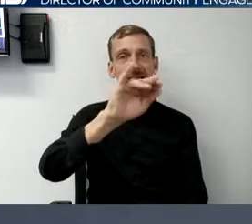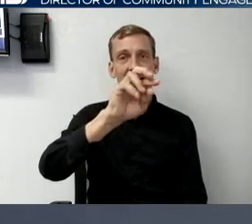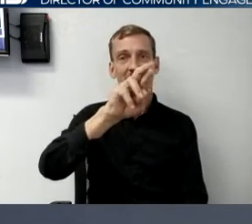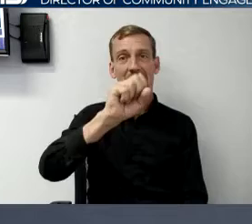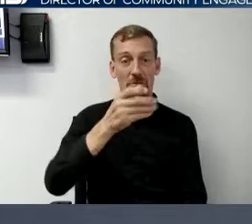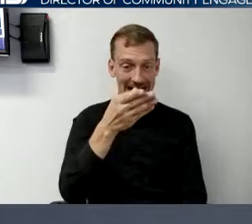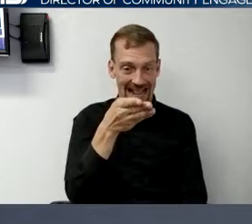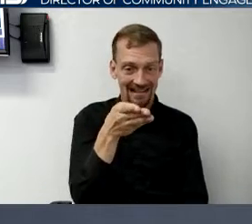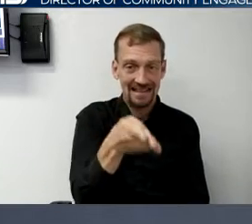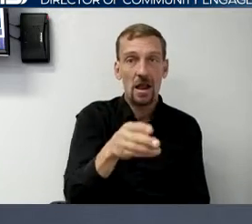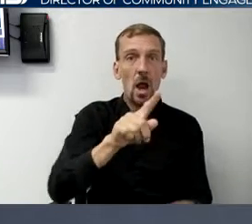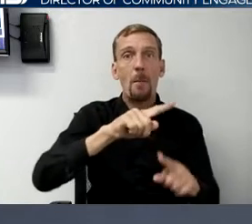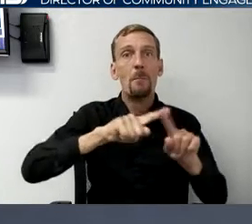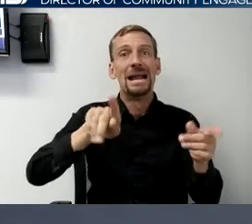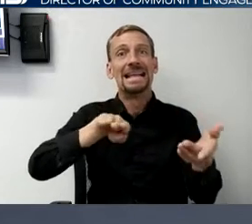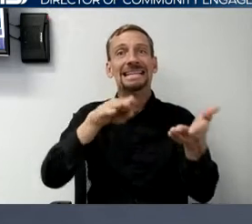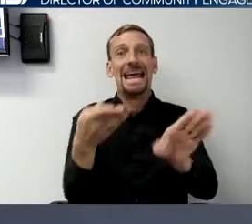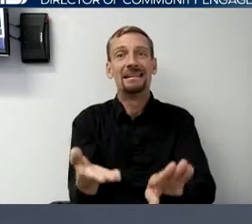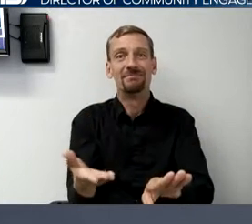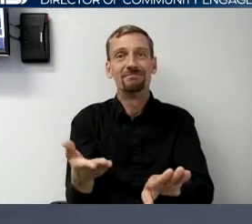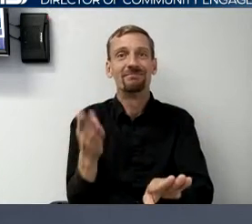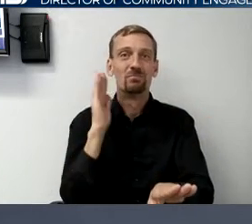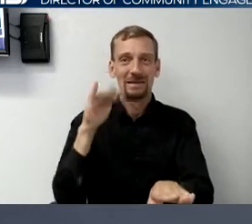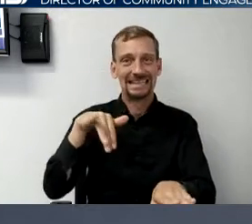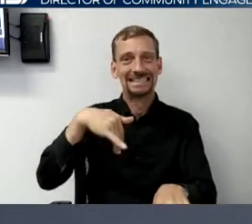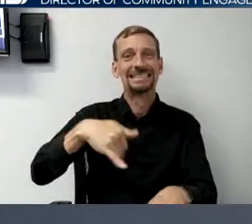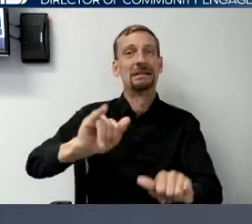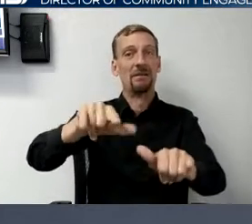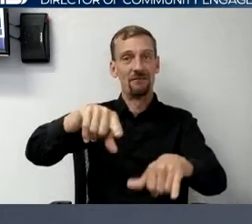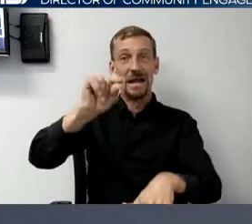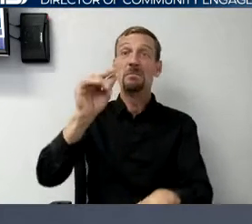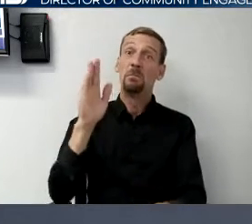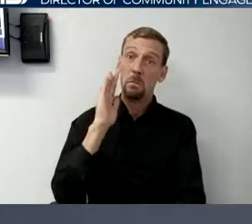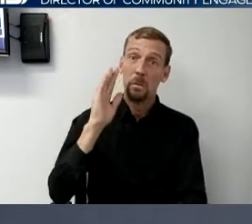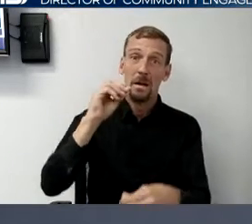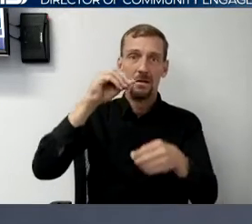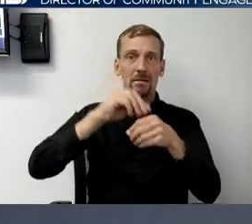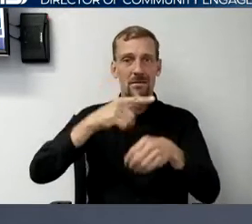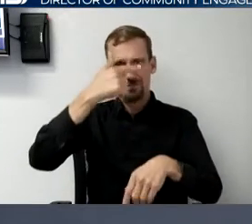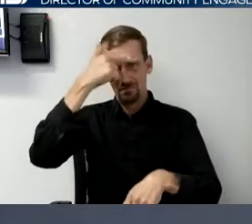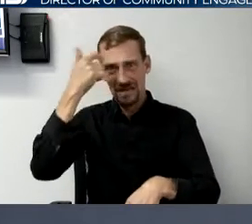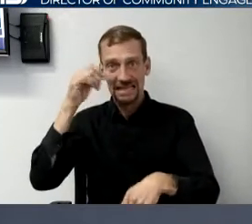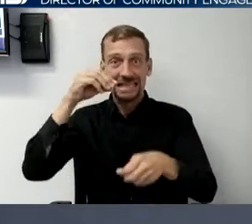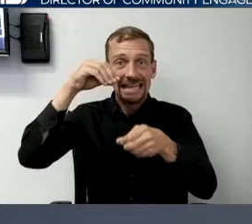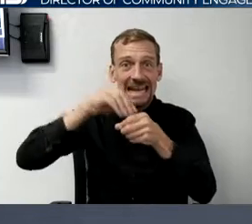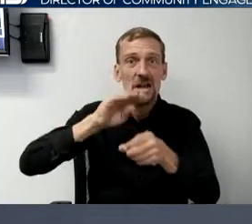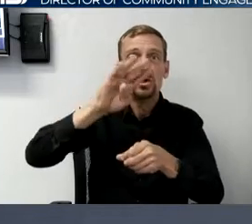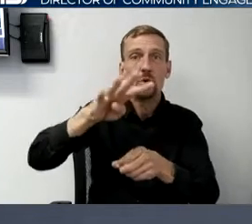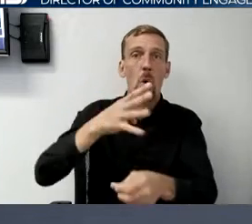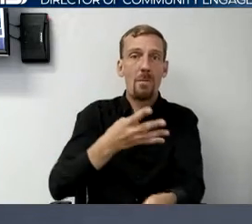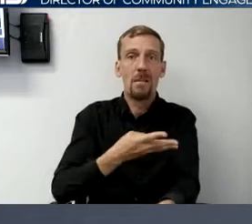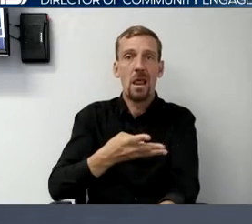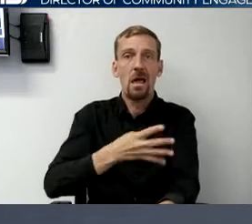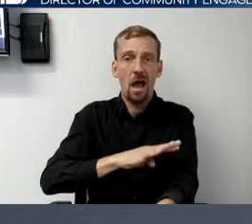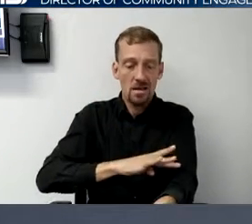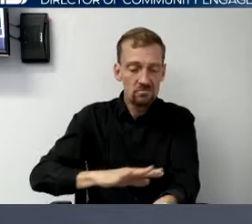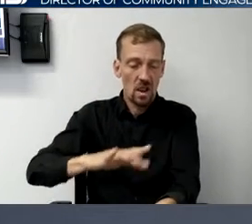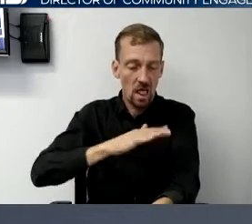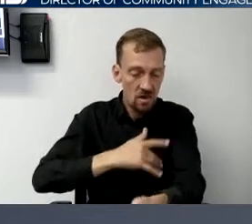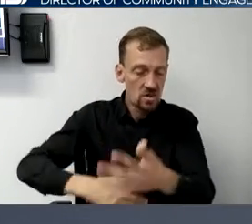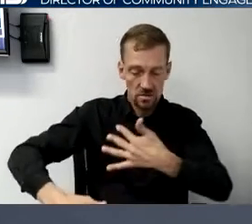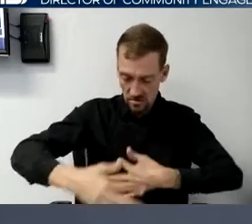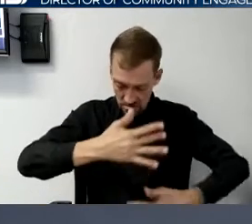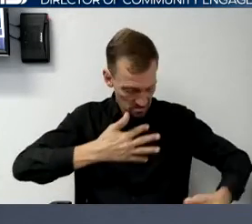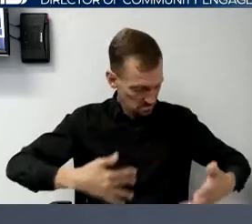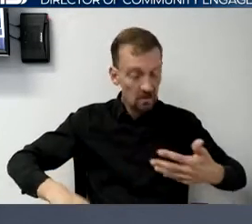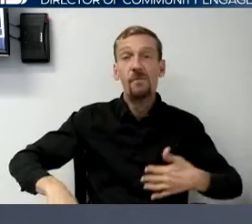longer contagious, but there's dead virus cells still in your bloodstream, and it's constantly retesting and retesting, and is